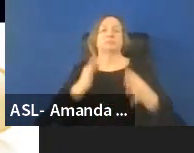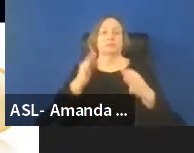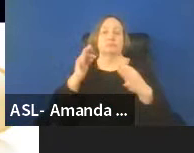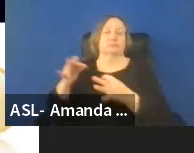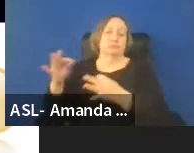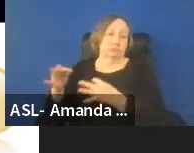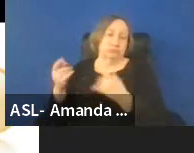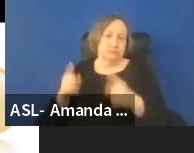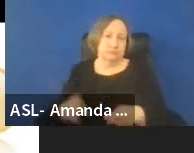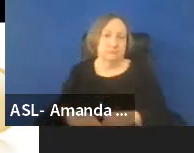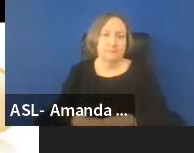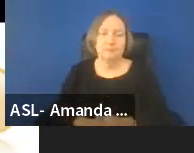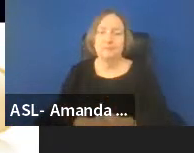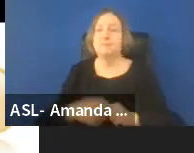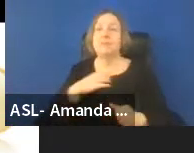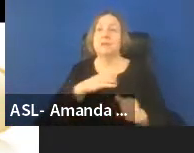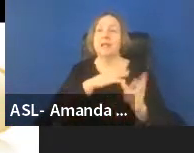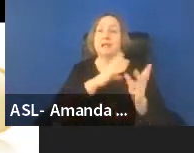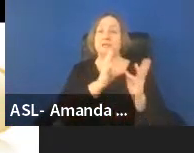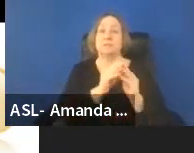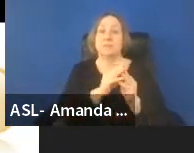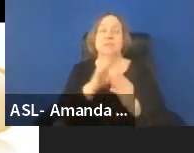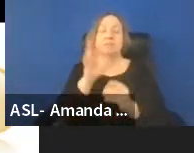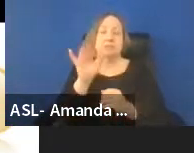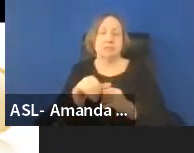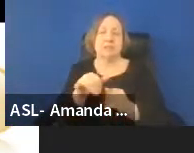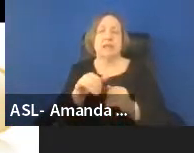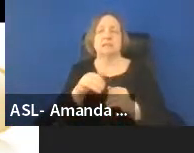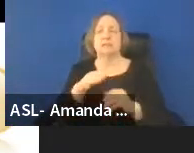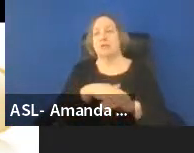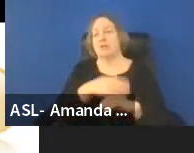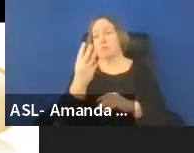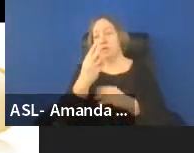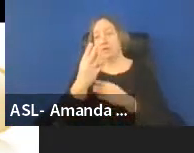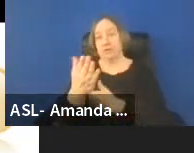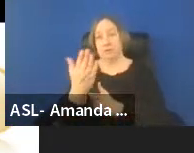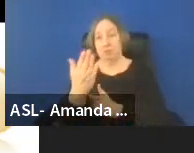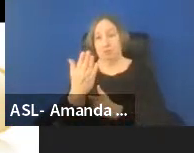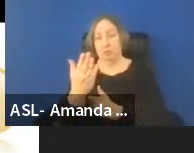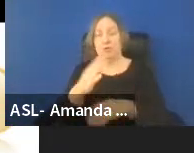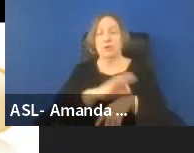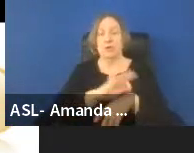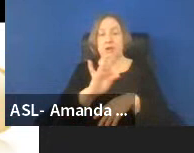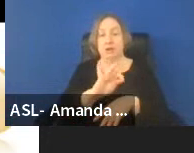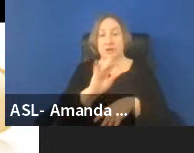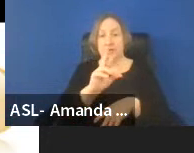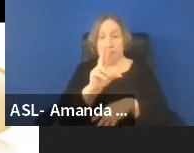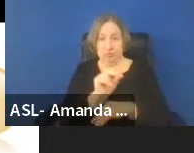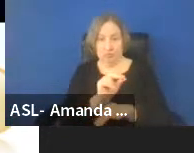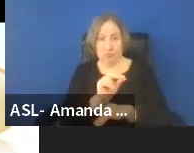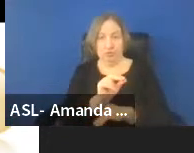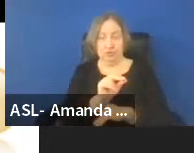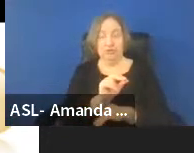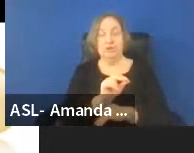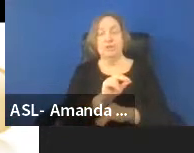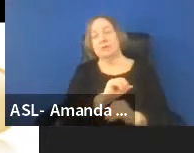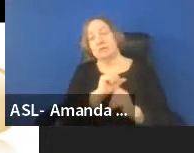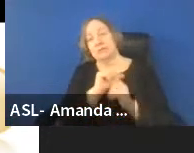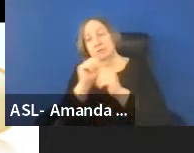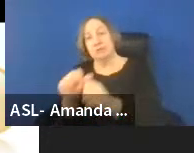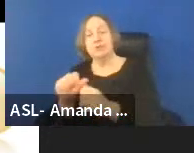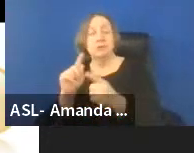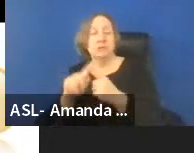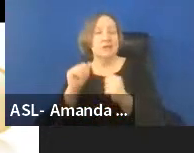making. Council meetings are held on Wednesday mornings starting at 9:30, and they go until all of